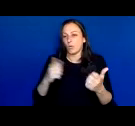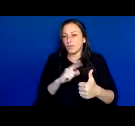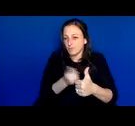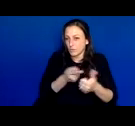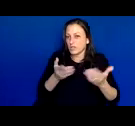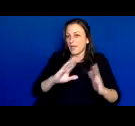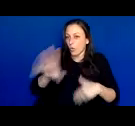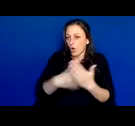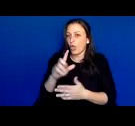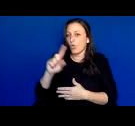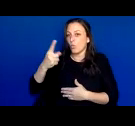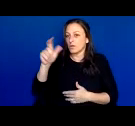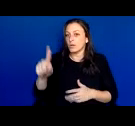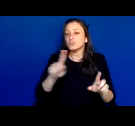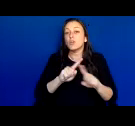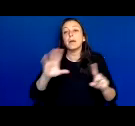question. We can take your follow-ups though through